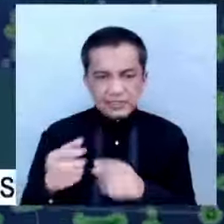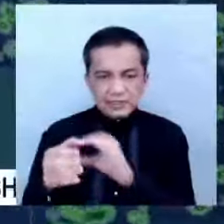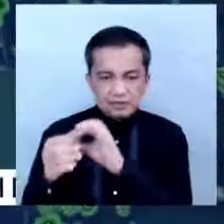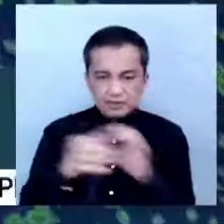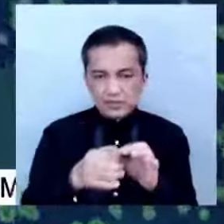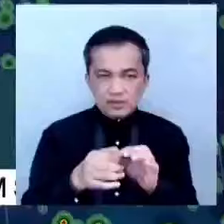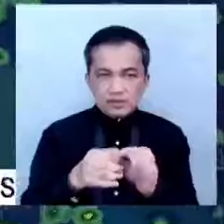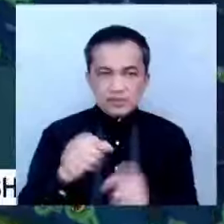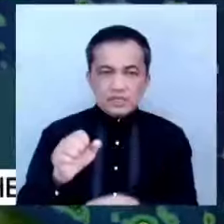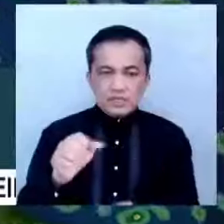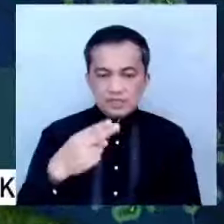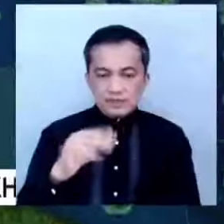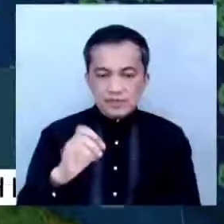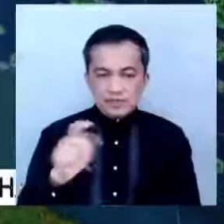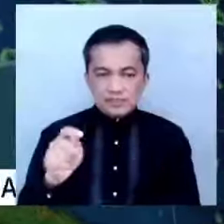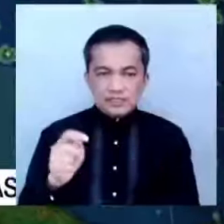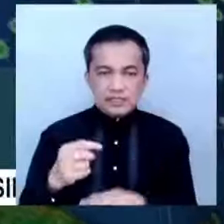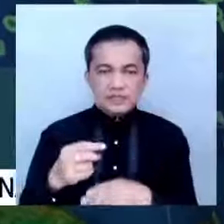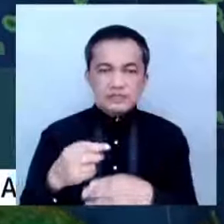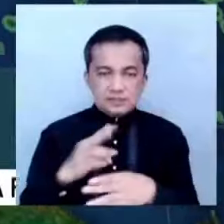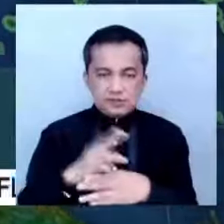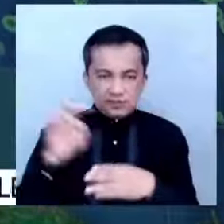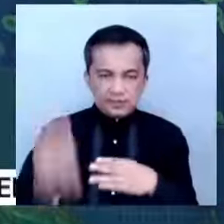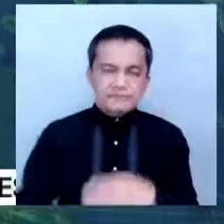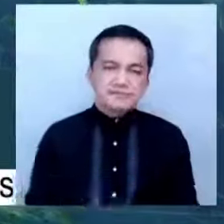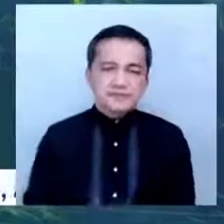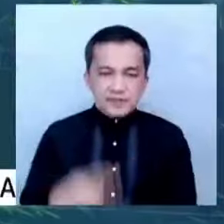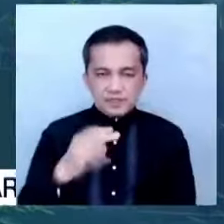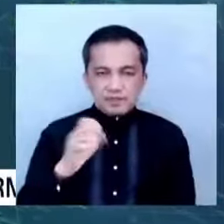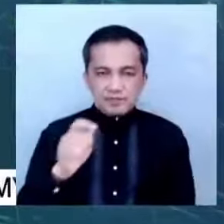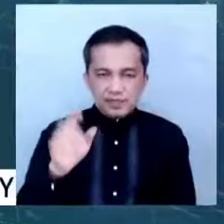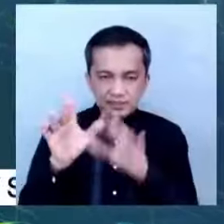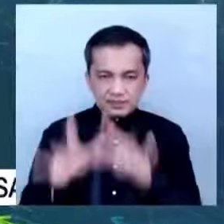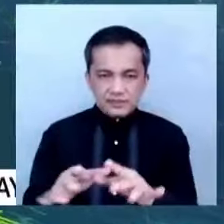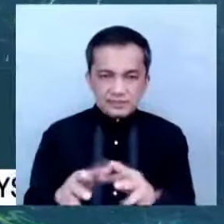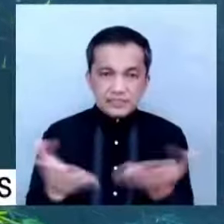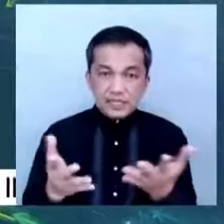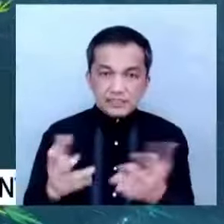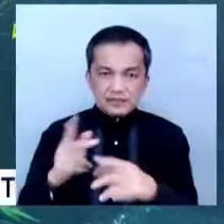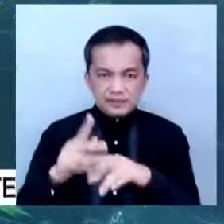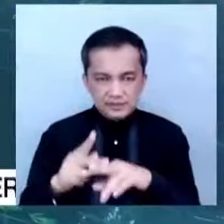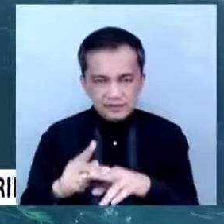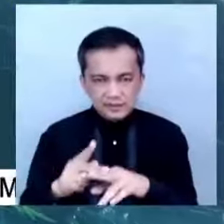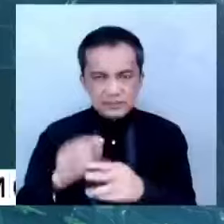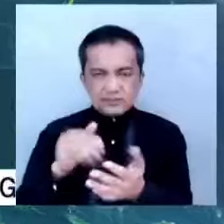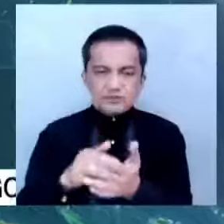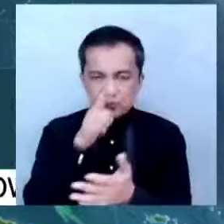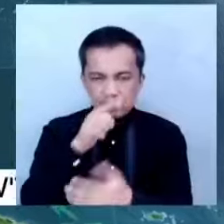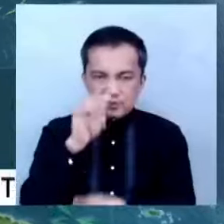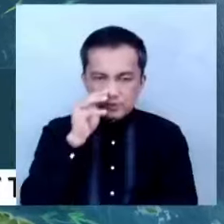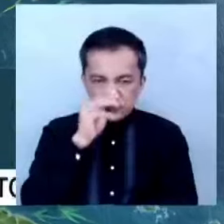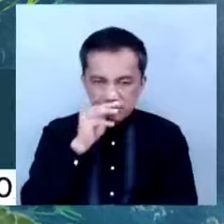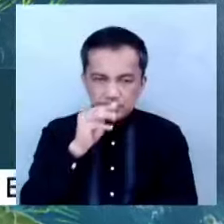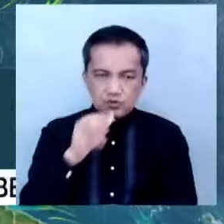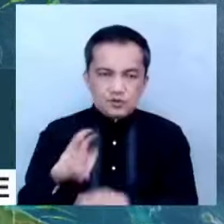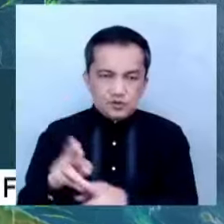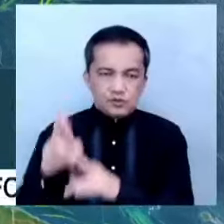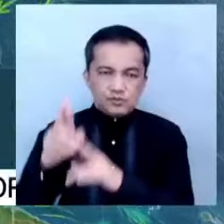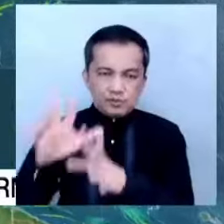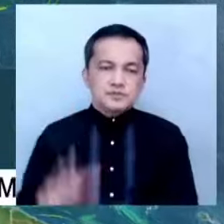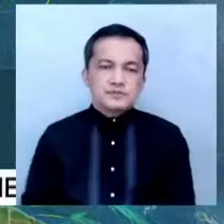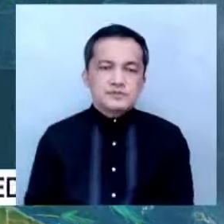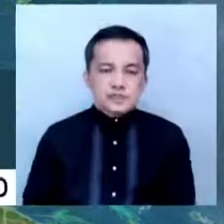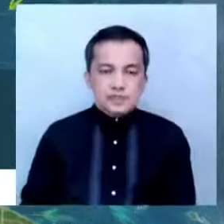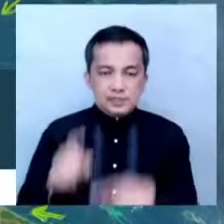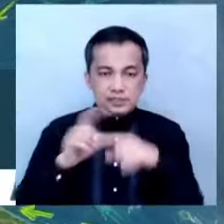monsoon or Habagat until the weekend. Habagat rains are prevailing over Pangasinan, central Luzon, Mindoro, and Romblon.